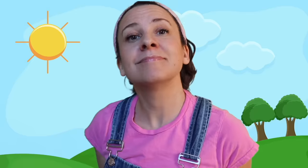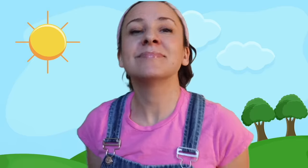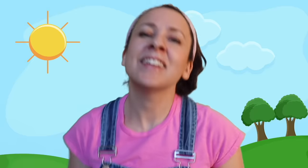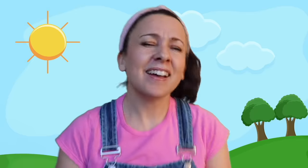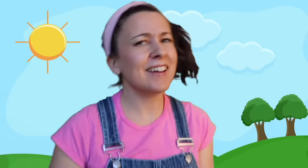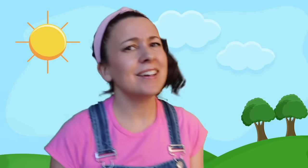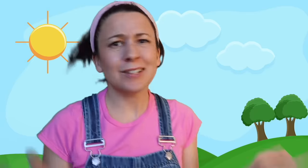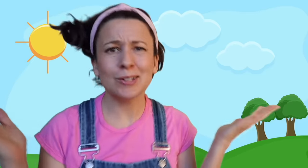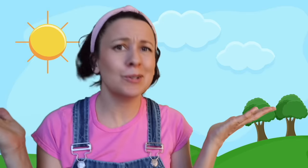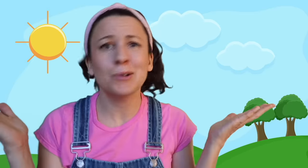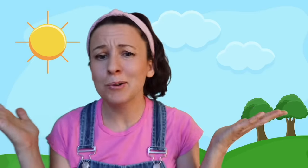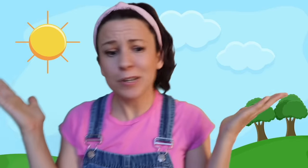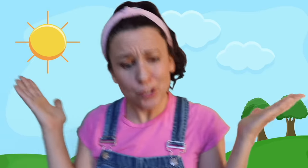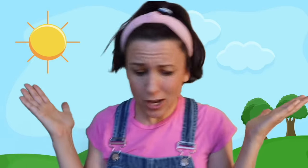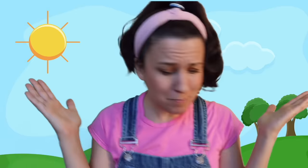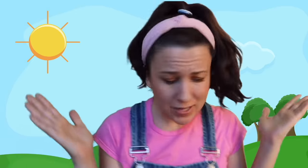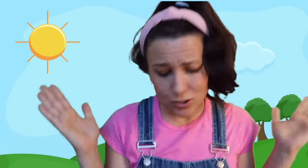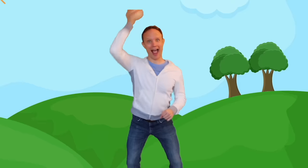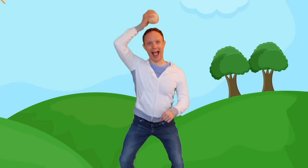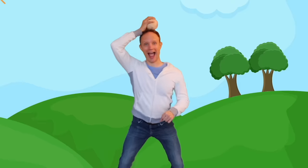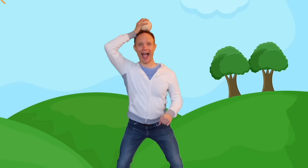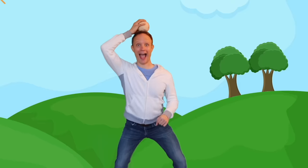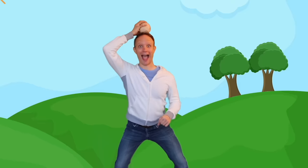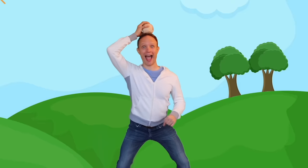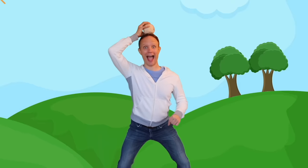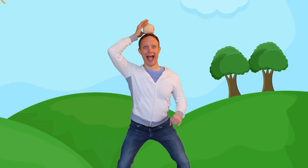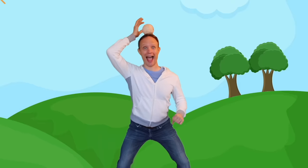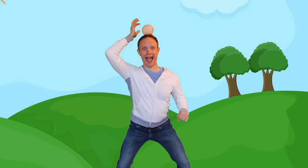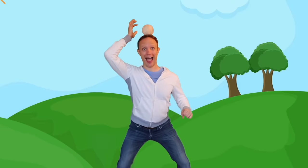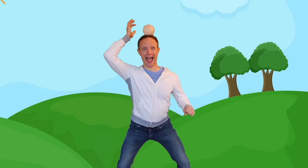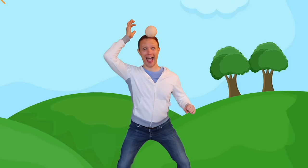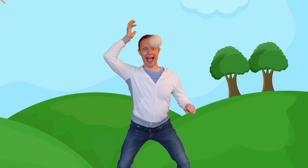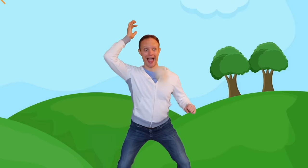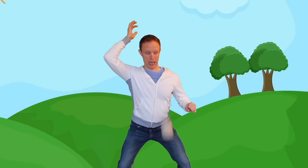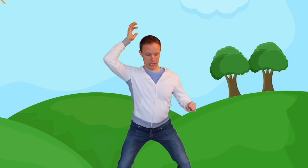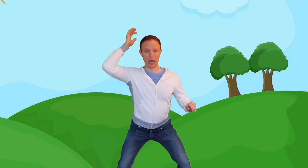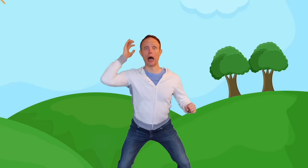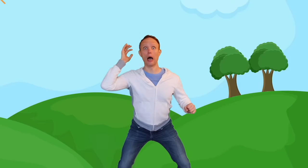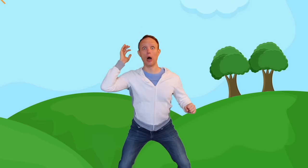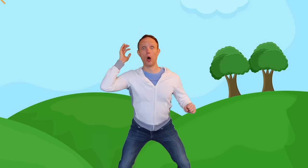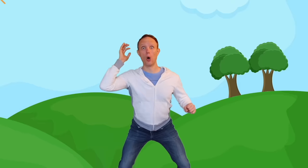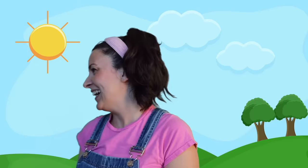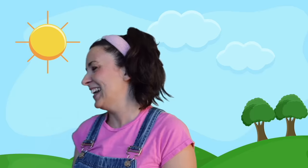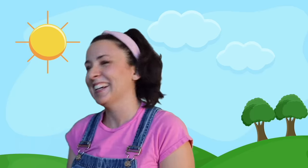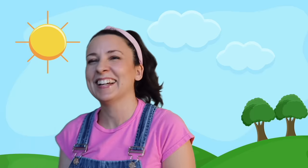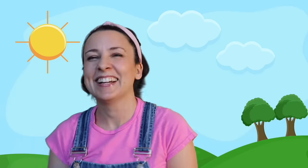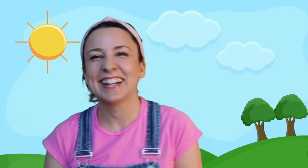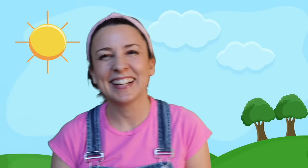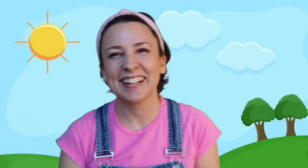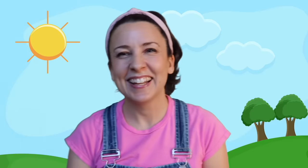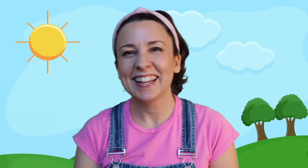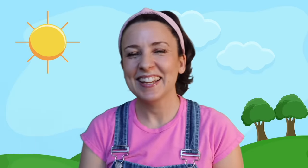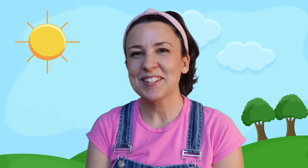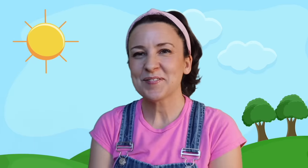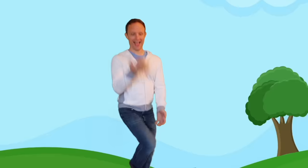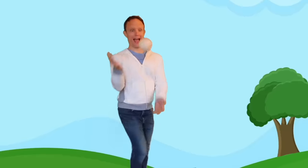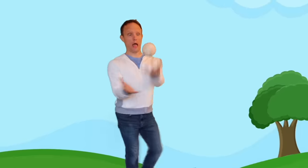Uh-oh. Uh-oh, I dropped my toy. This is the uh-oh song. Uh-oh.